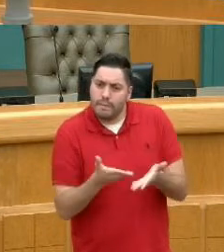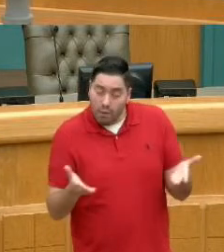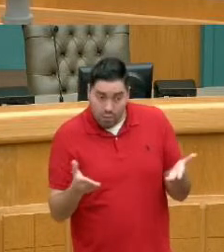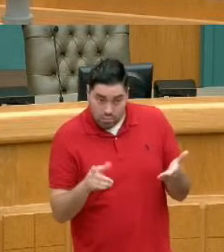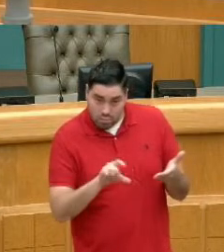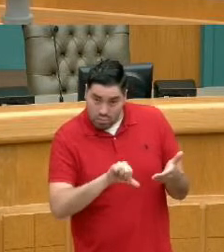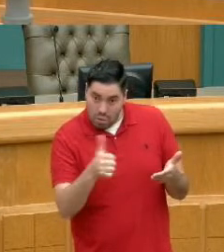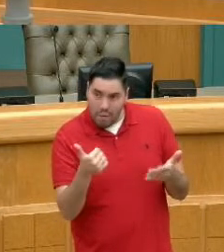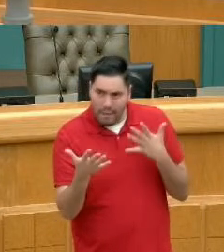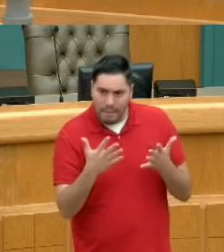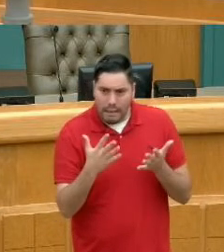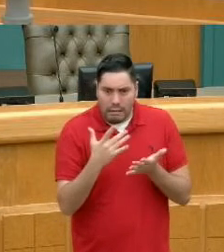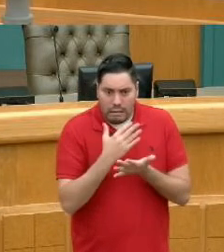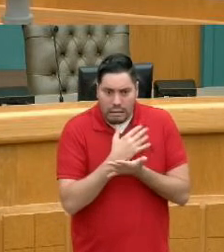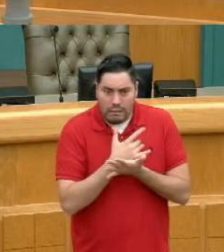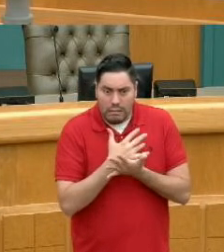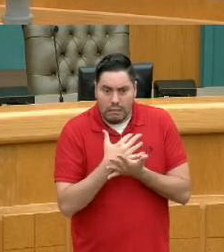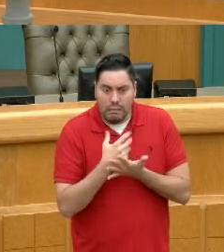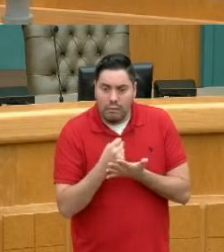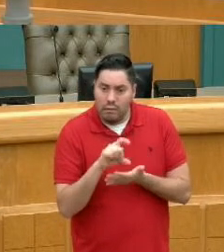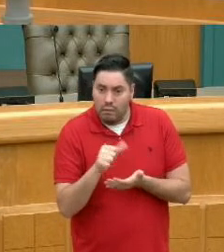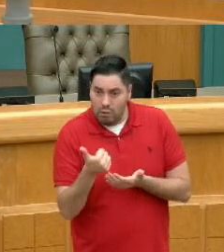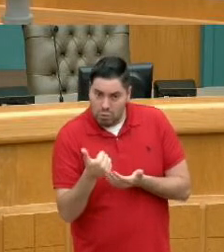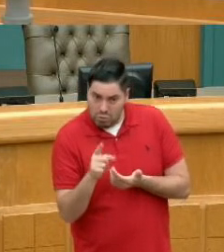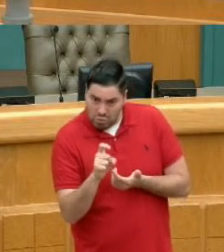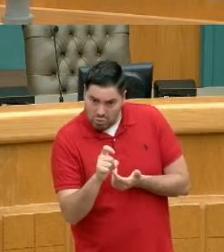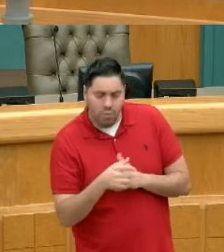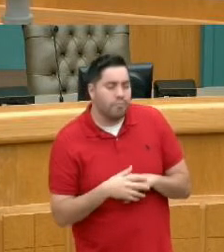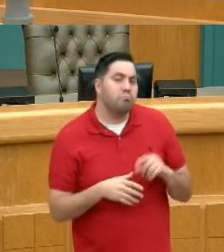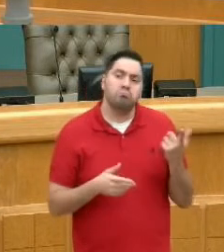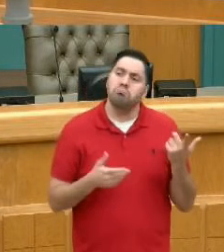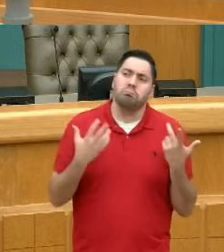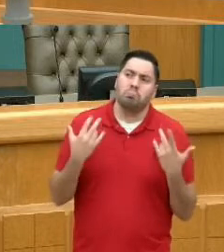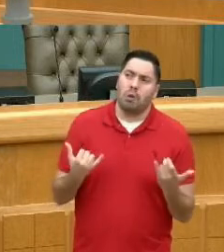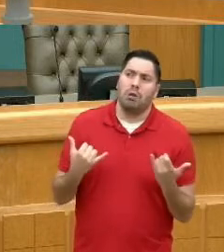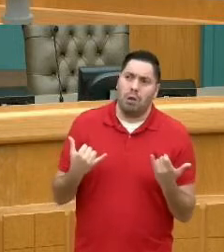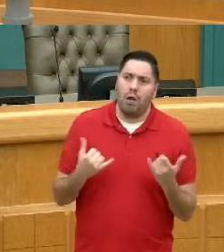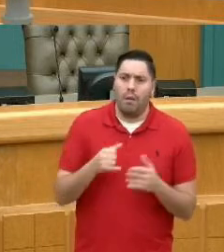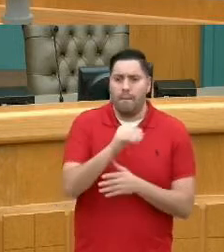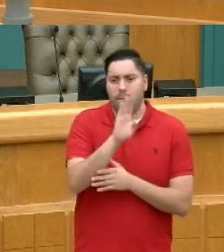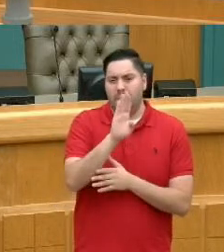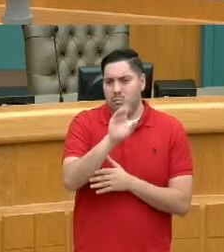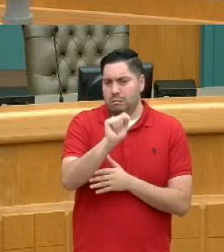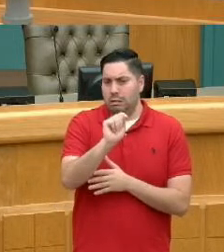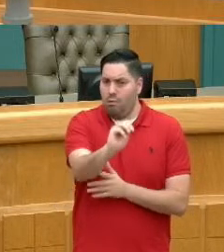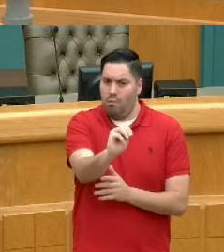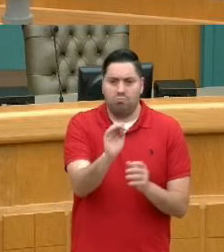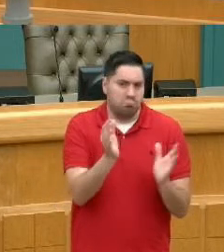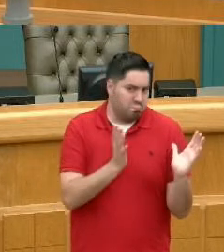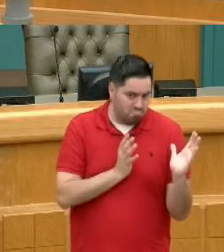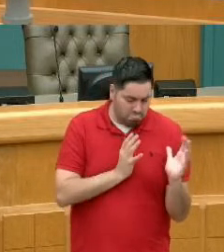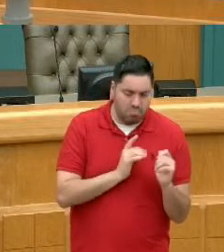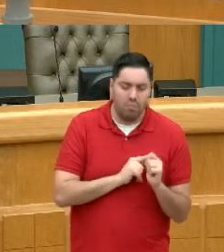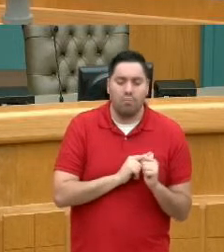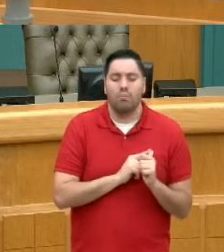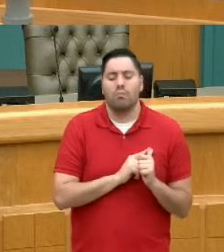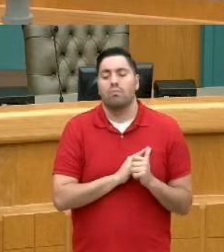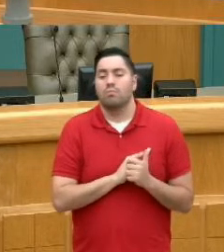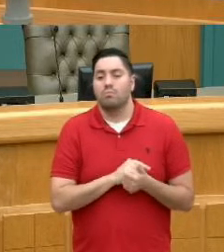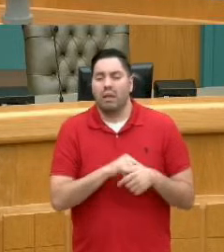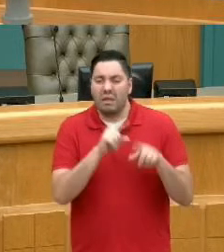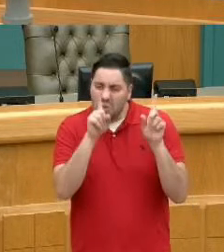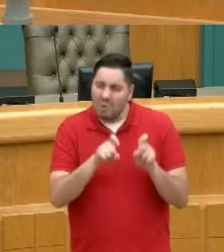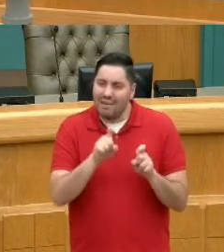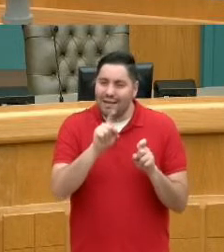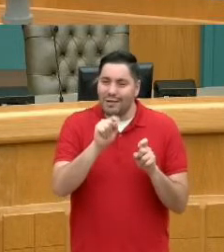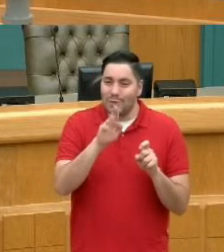were running potentially low on? No, right now we're in good shape with the VTM. So the test tubes that